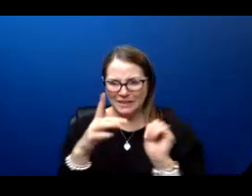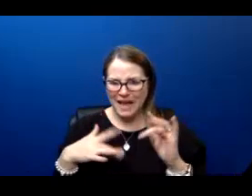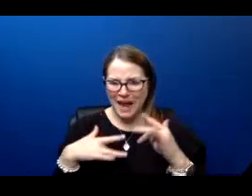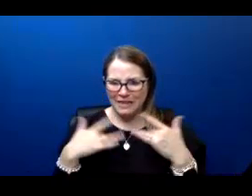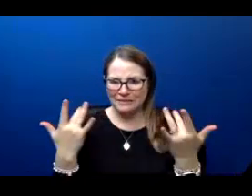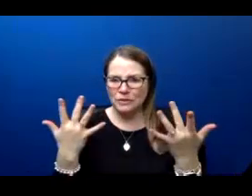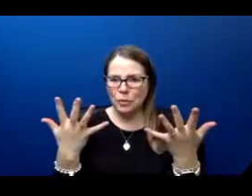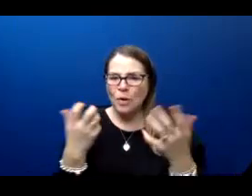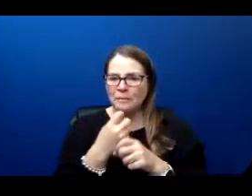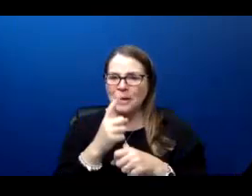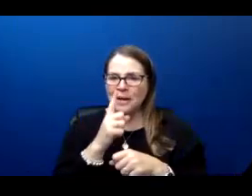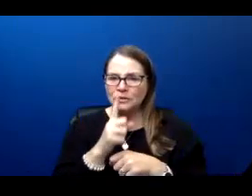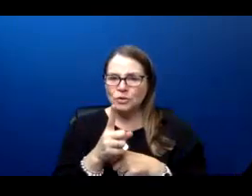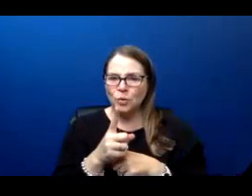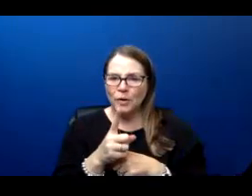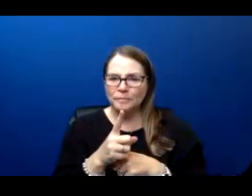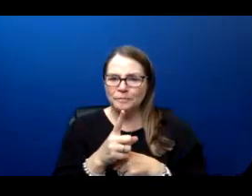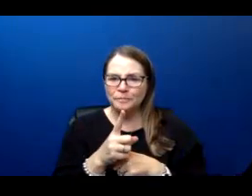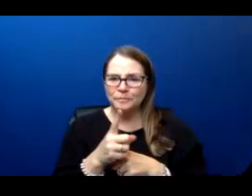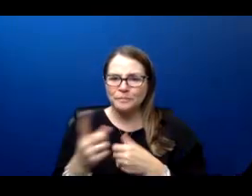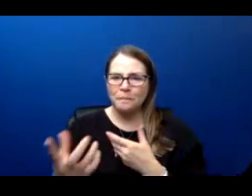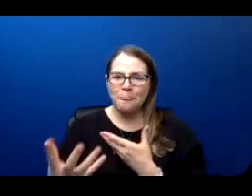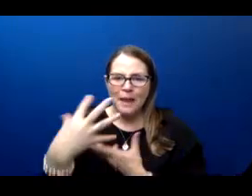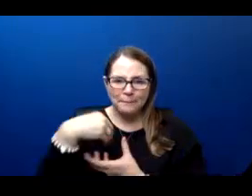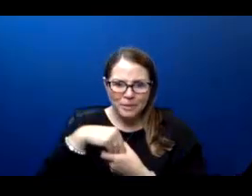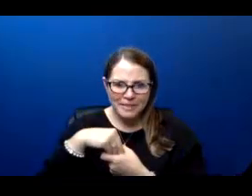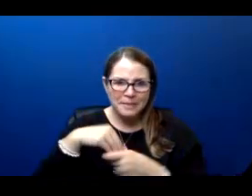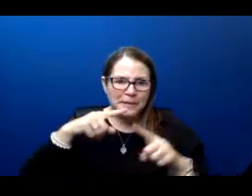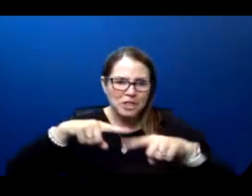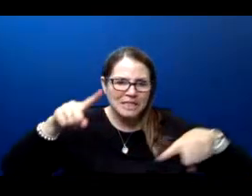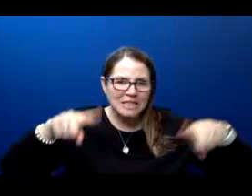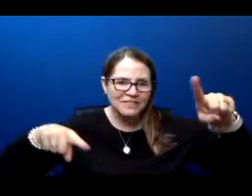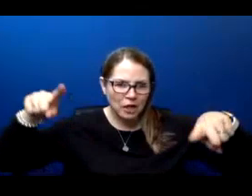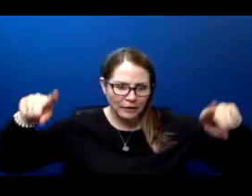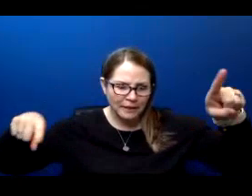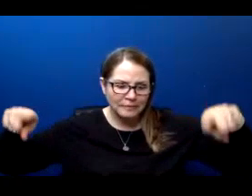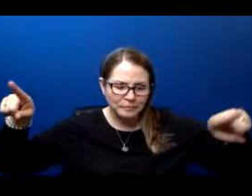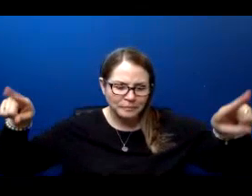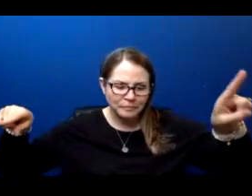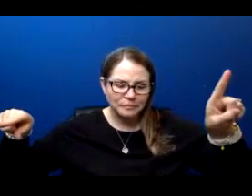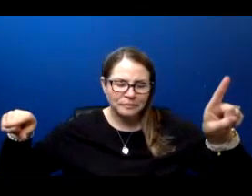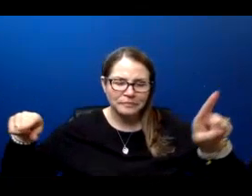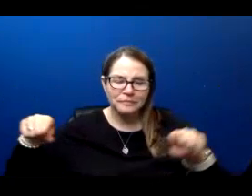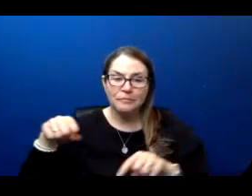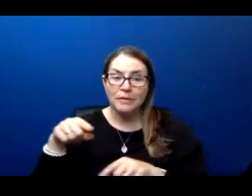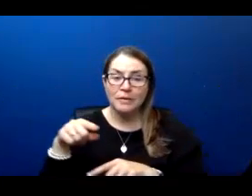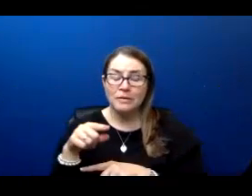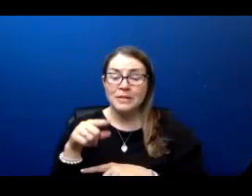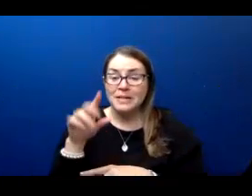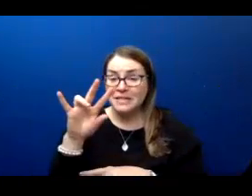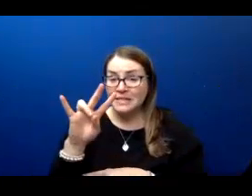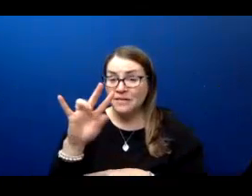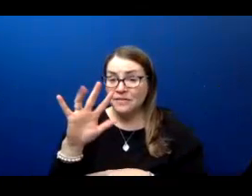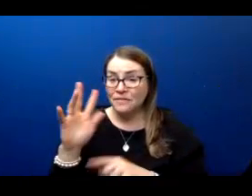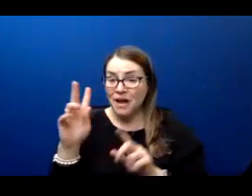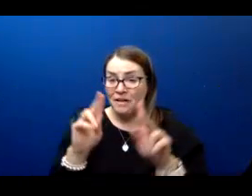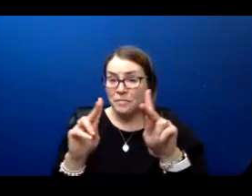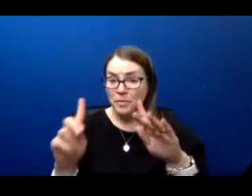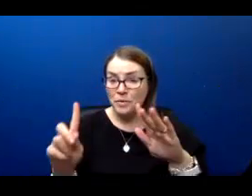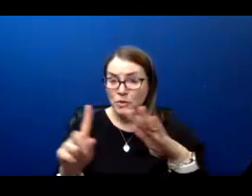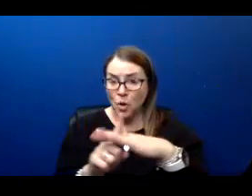sure that we get, and participation has varied over the years. We've had as low as, 75 people show up one year. We